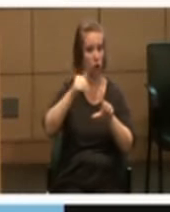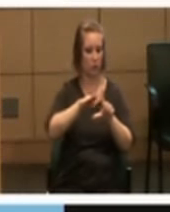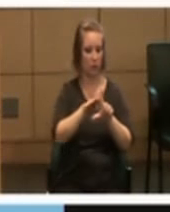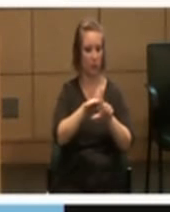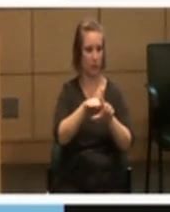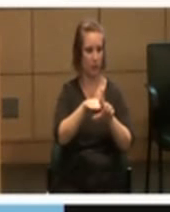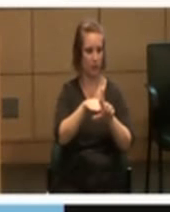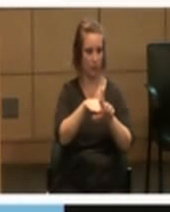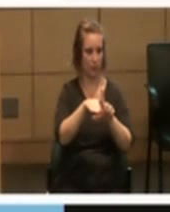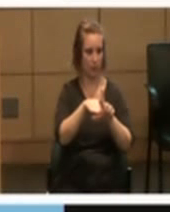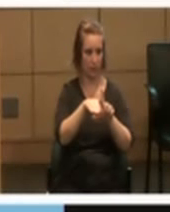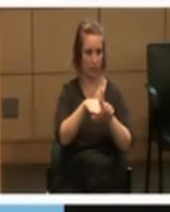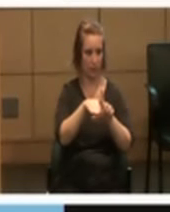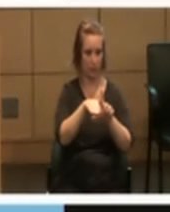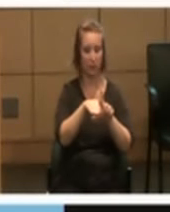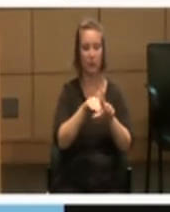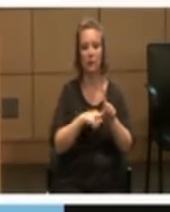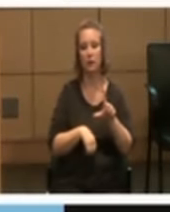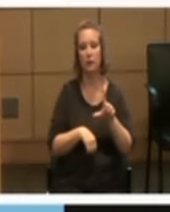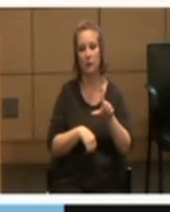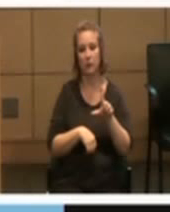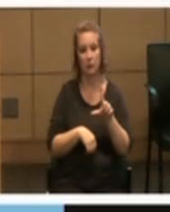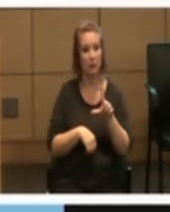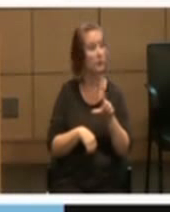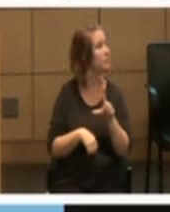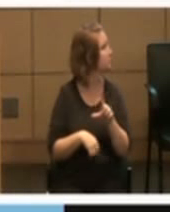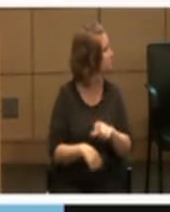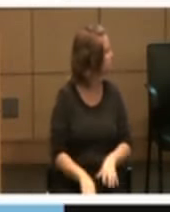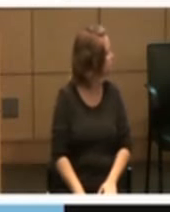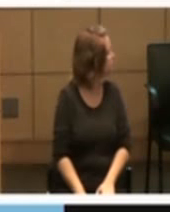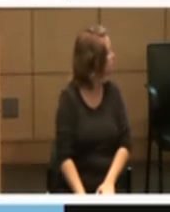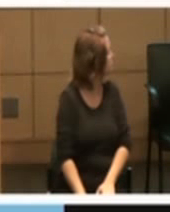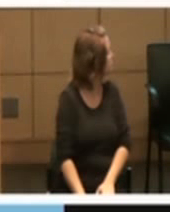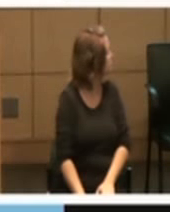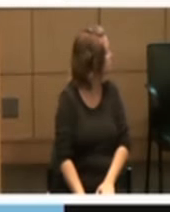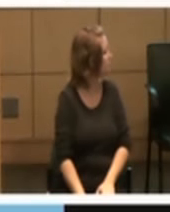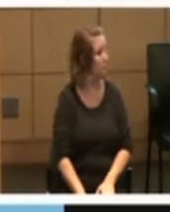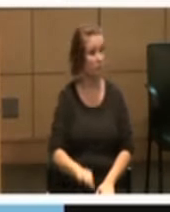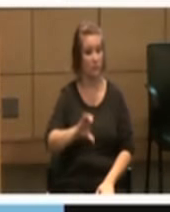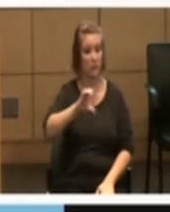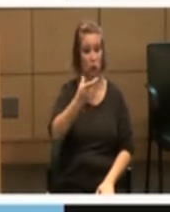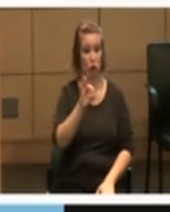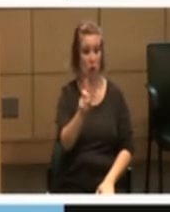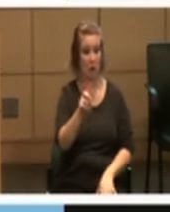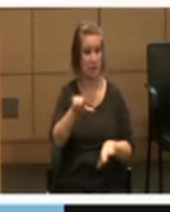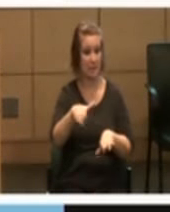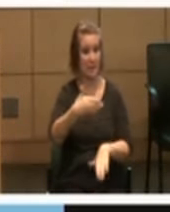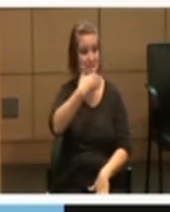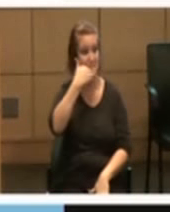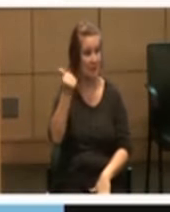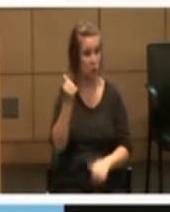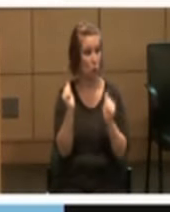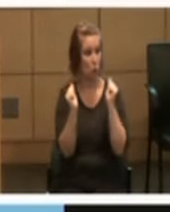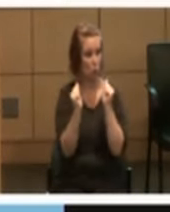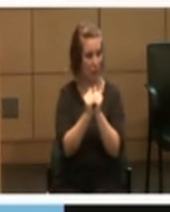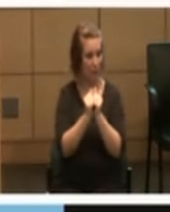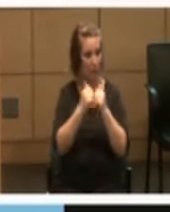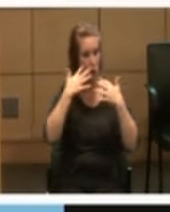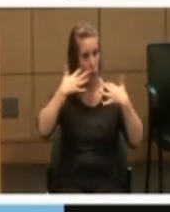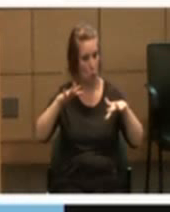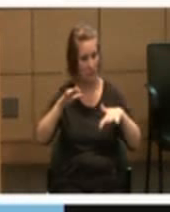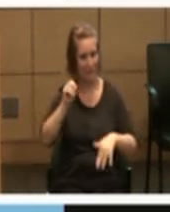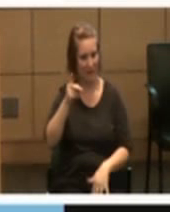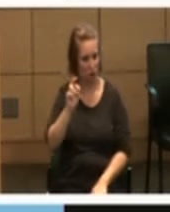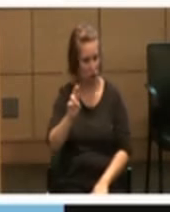are falling lower on the graph. And you can see that the child does better in that noise masker, but they're